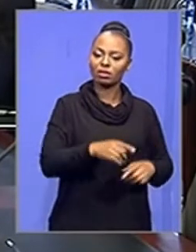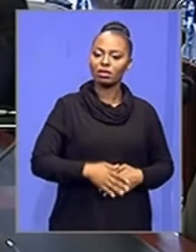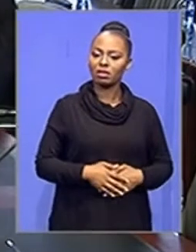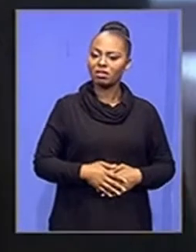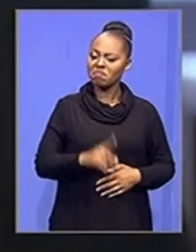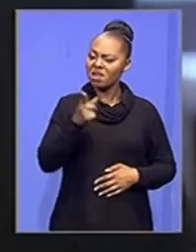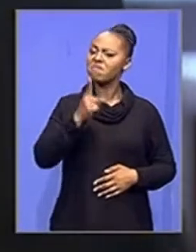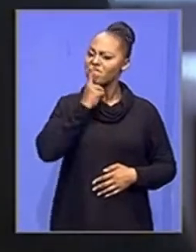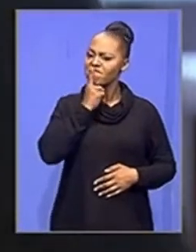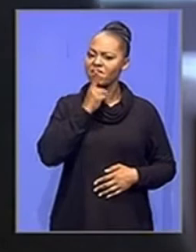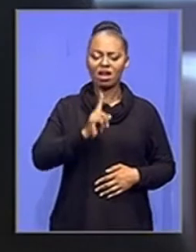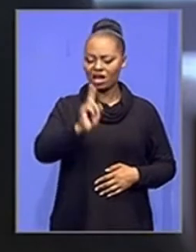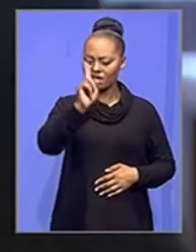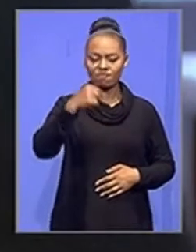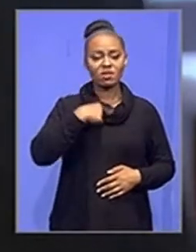keep quiet.